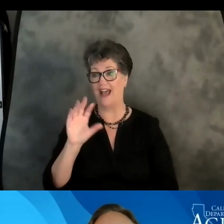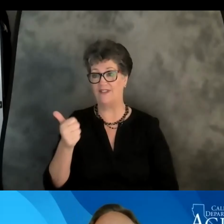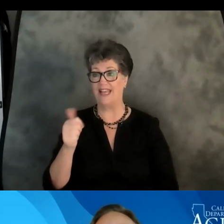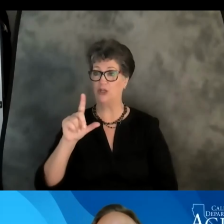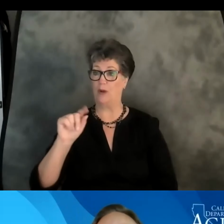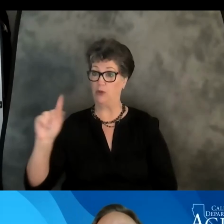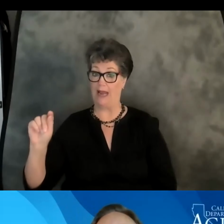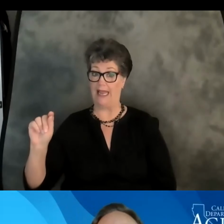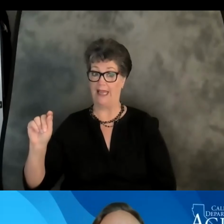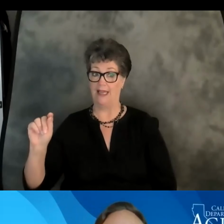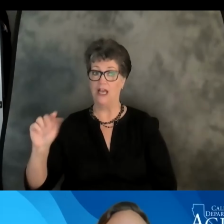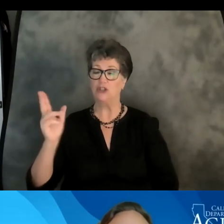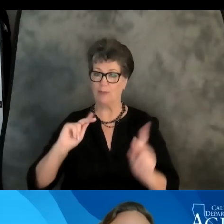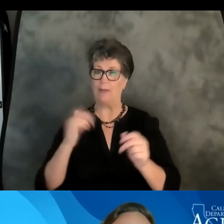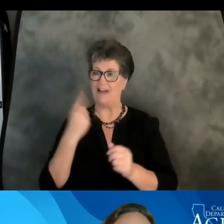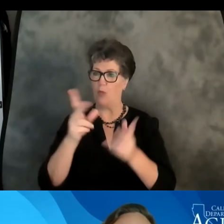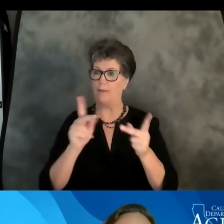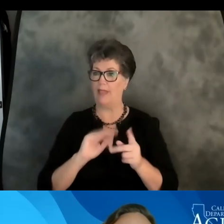1-800-510-2020, so people have one stop.